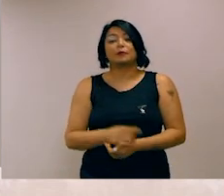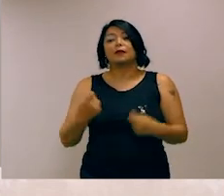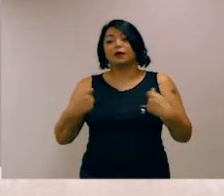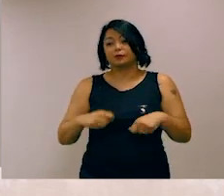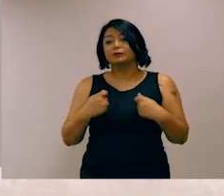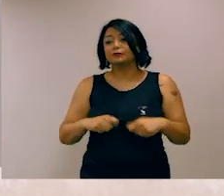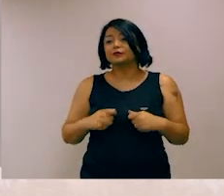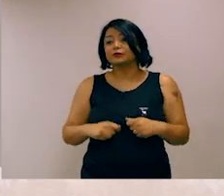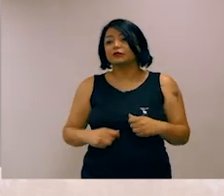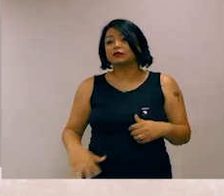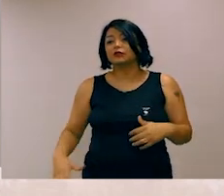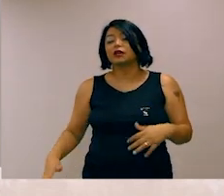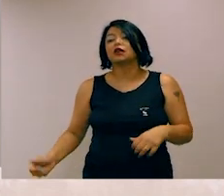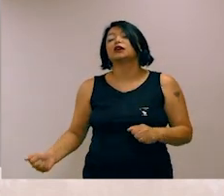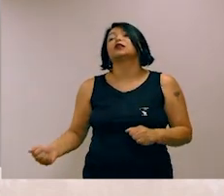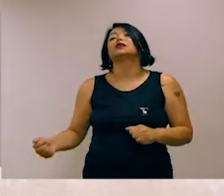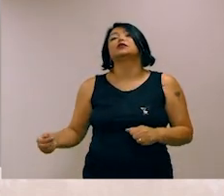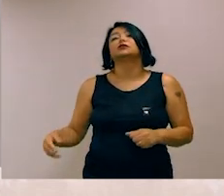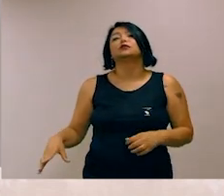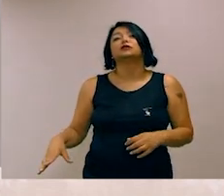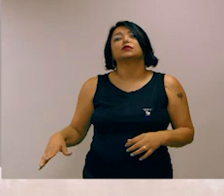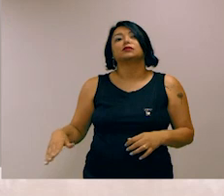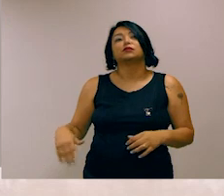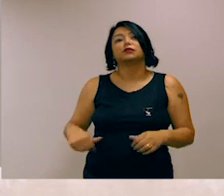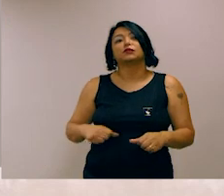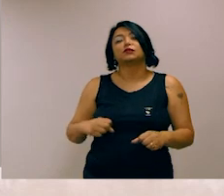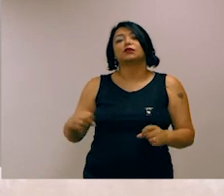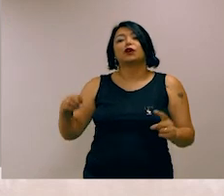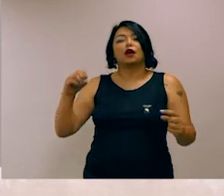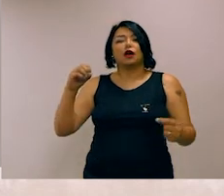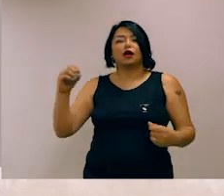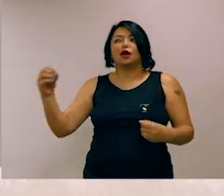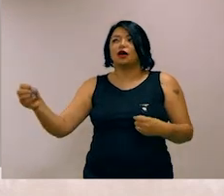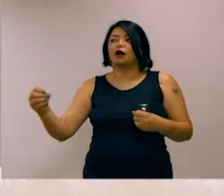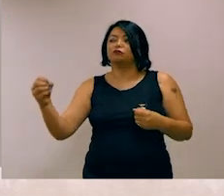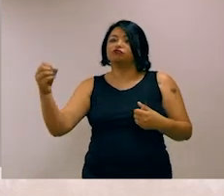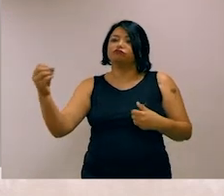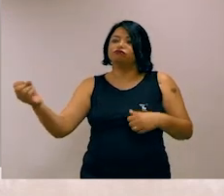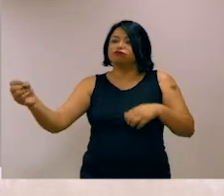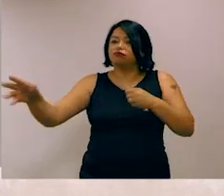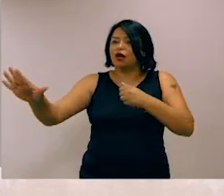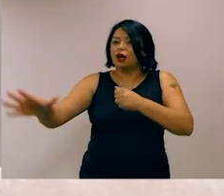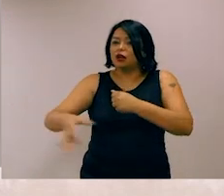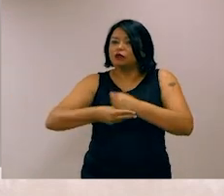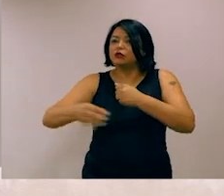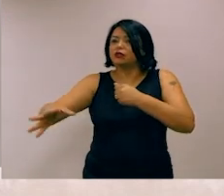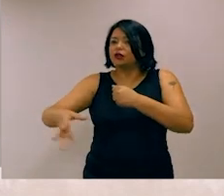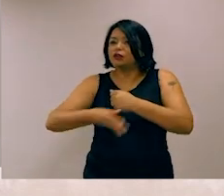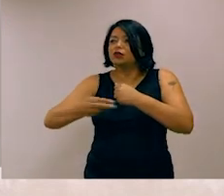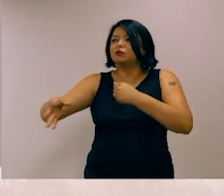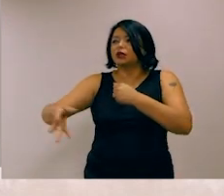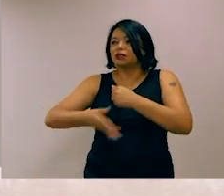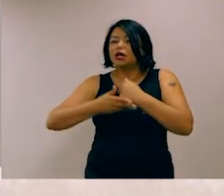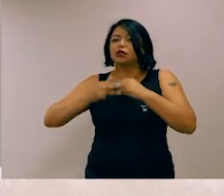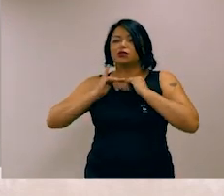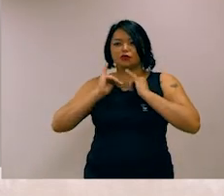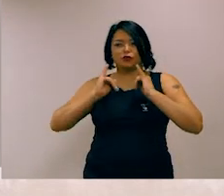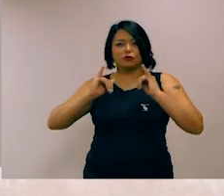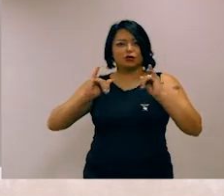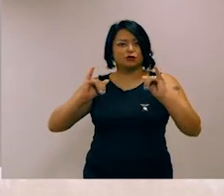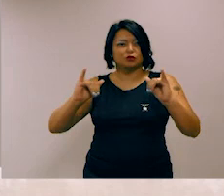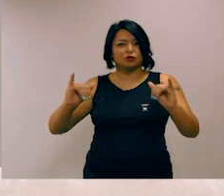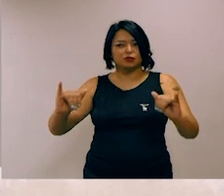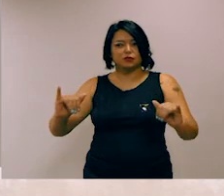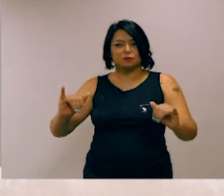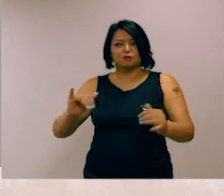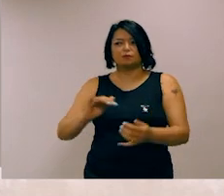respecting its assumptions, is to constantly update it. So as this heat map was